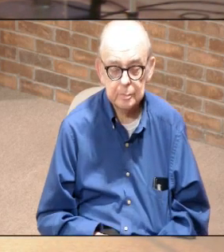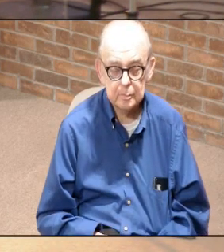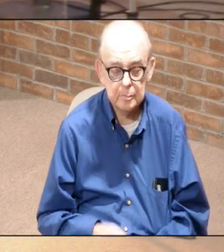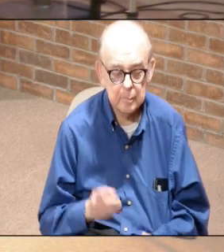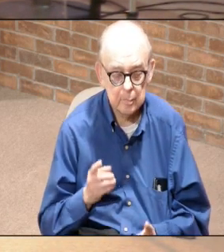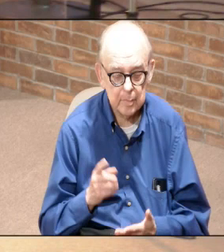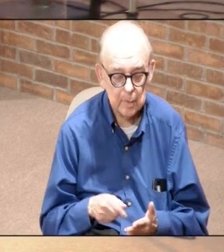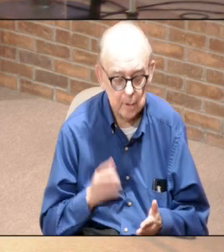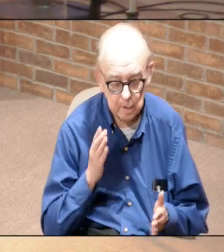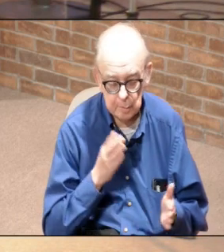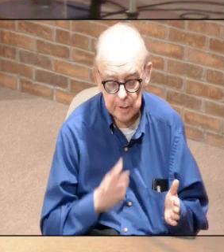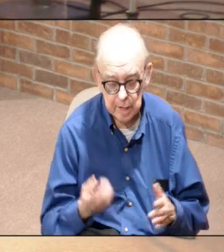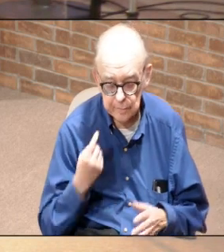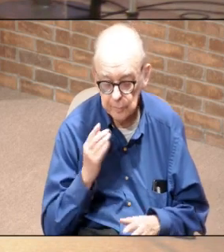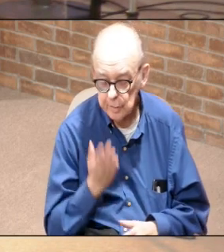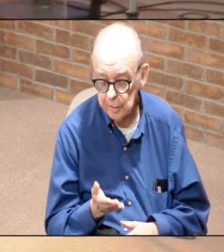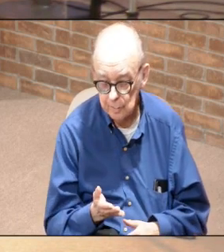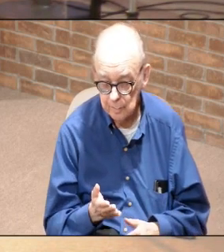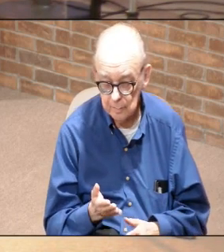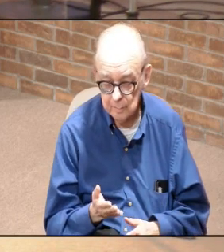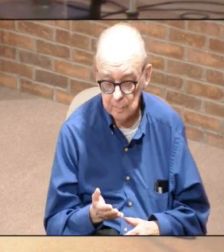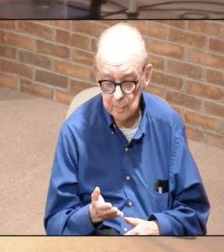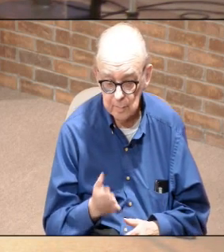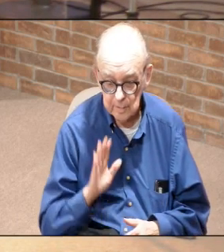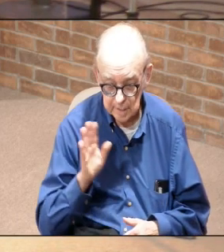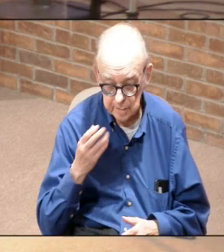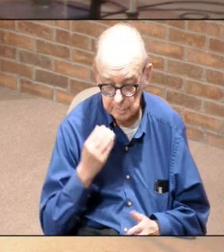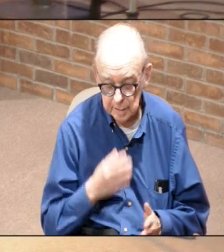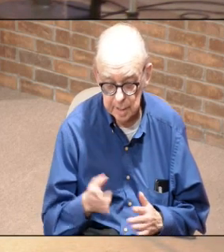What his plans for you are.